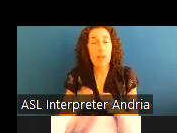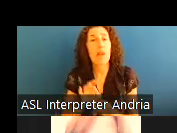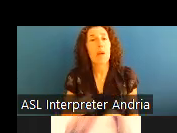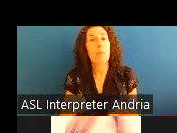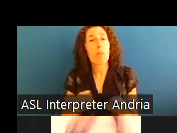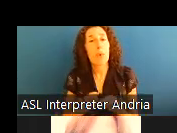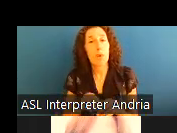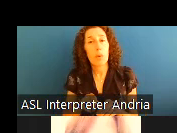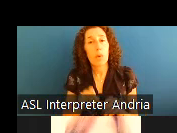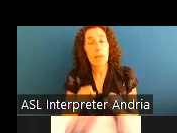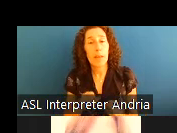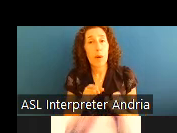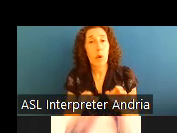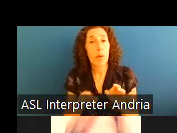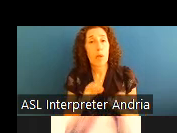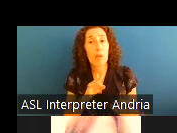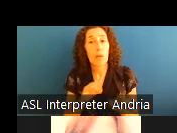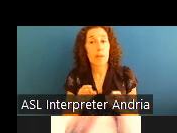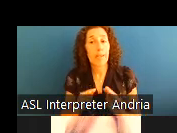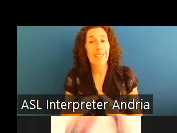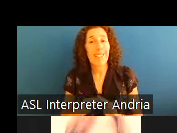survivor in a way that they understand.